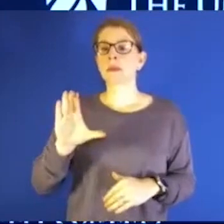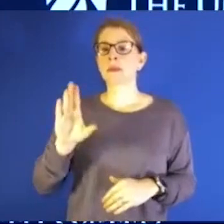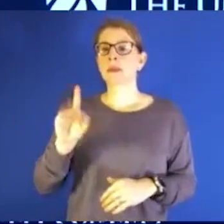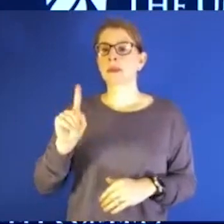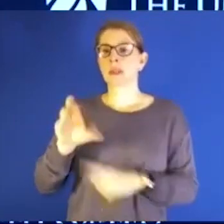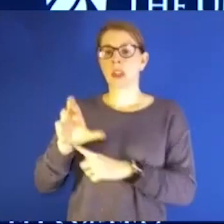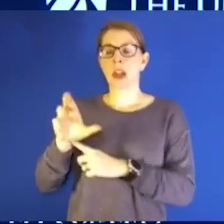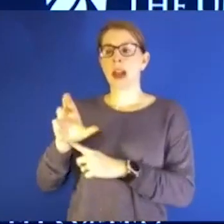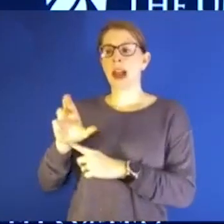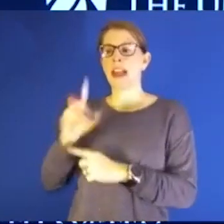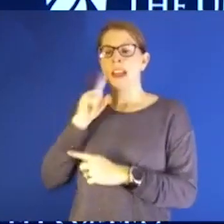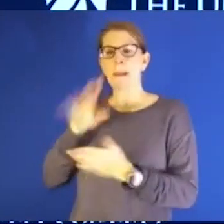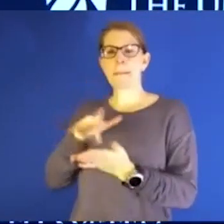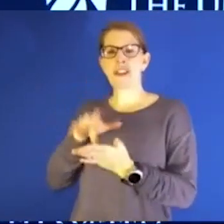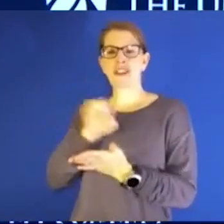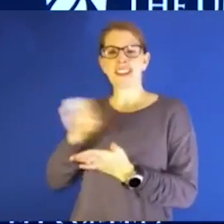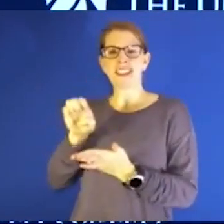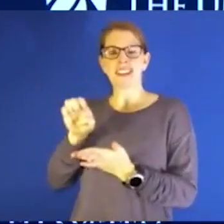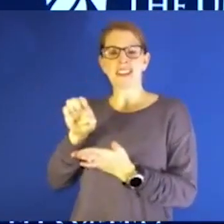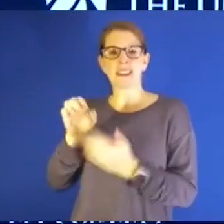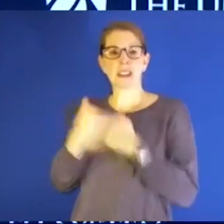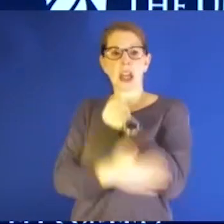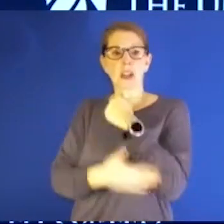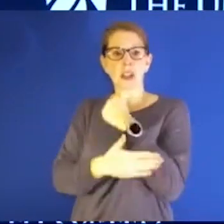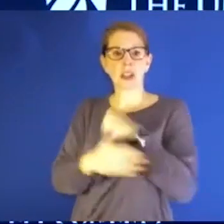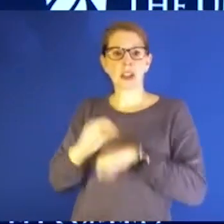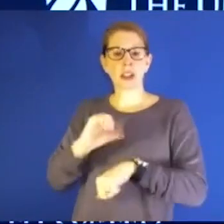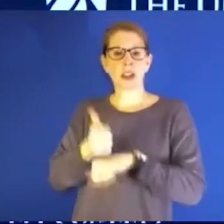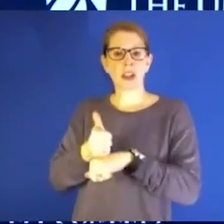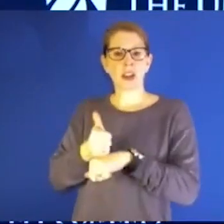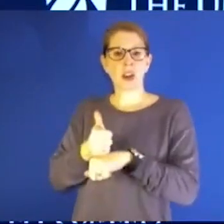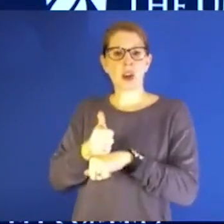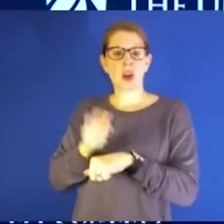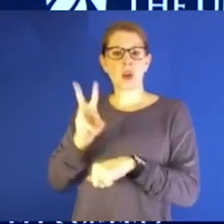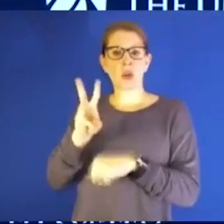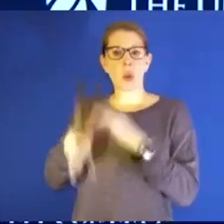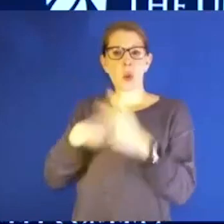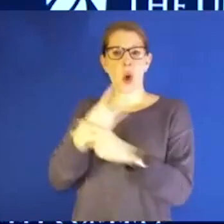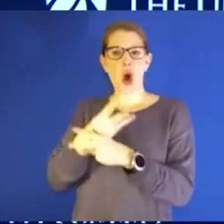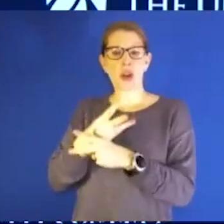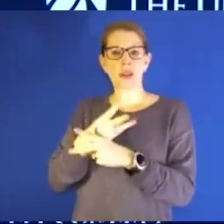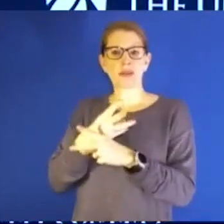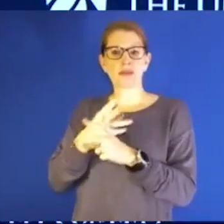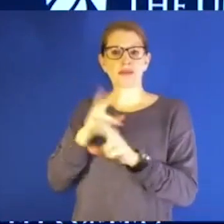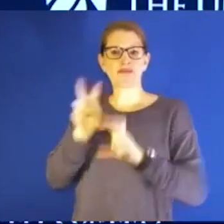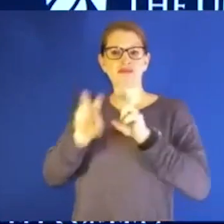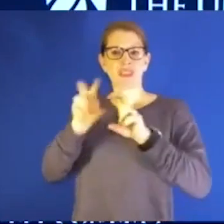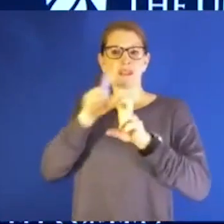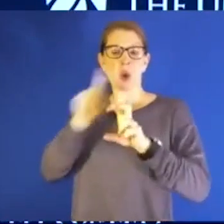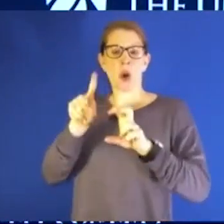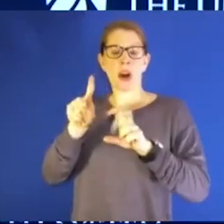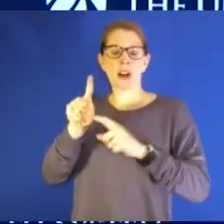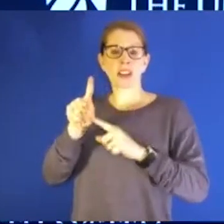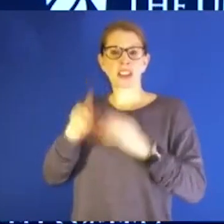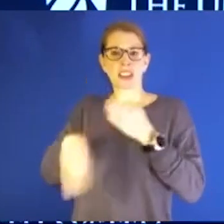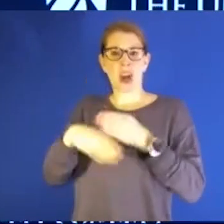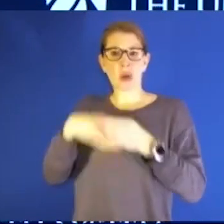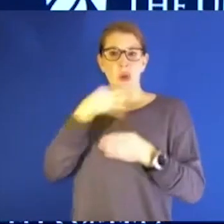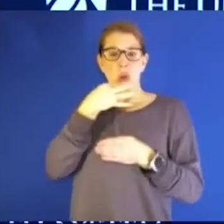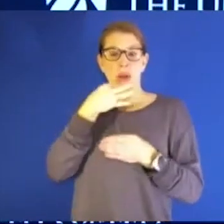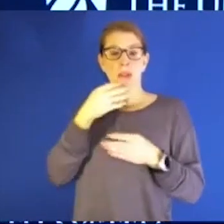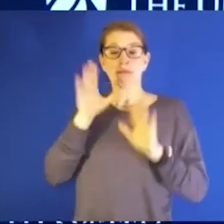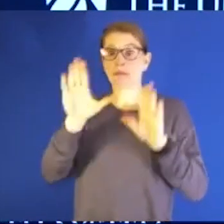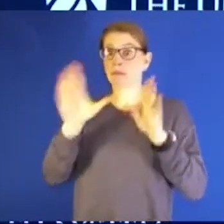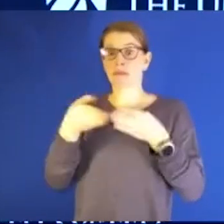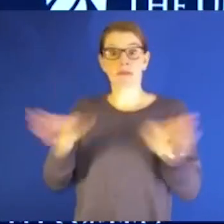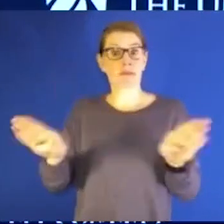think, aren't they hosting the World Cup in soccer soon? They found excellent public health,